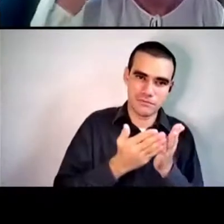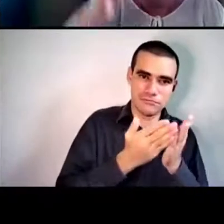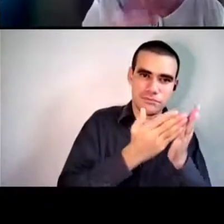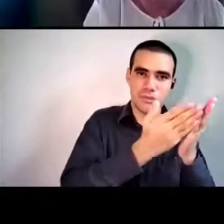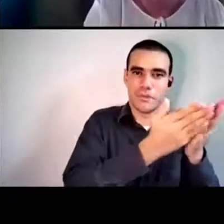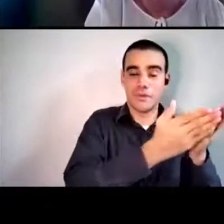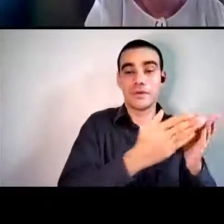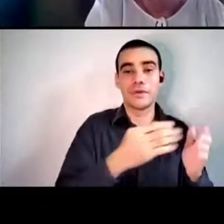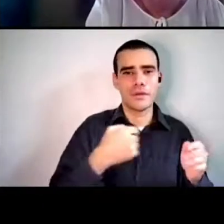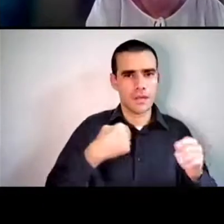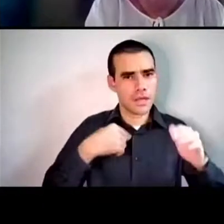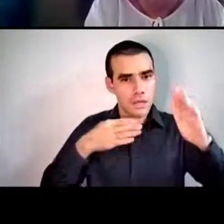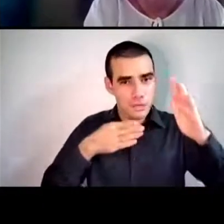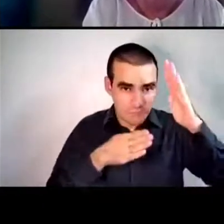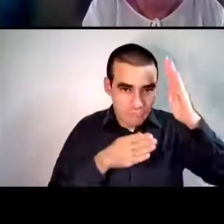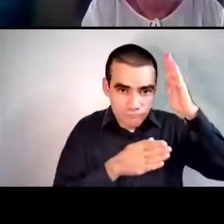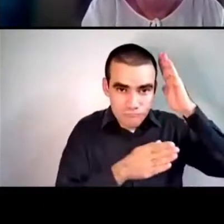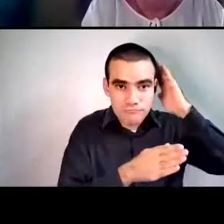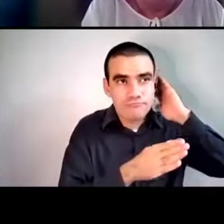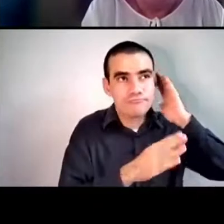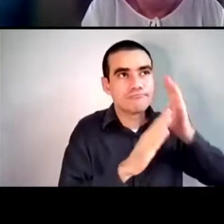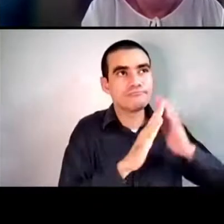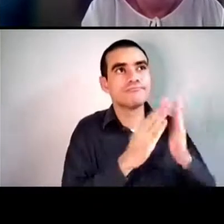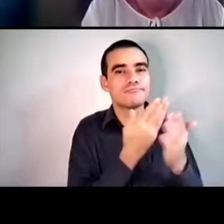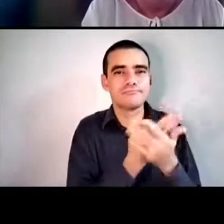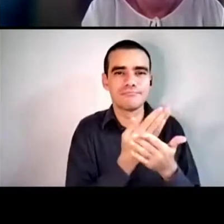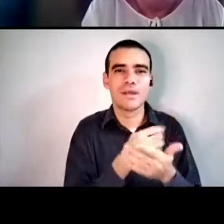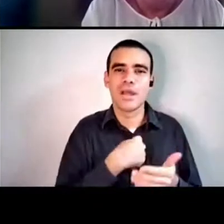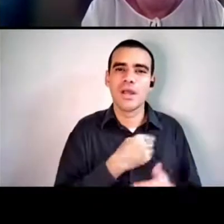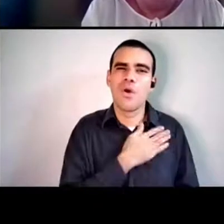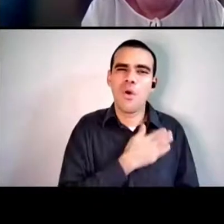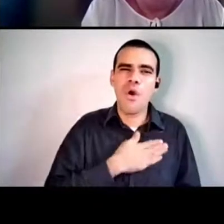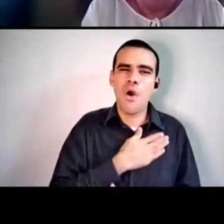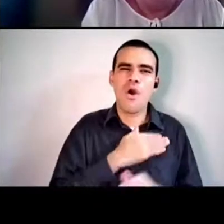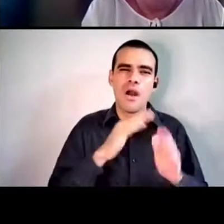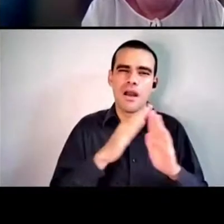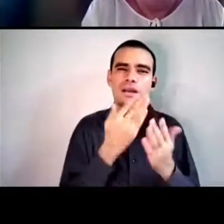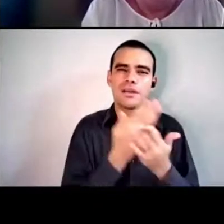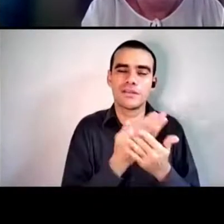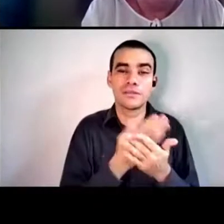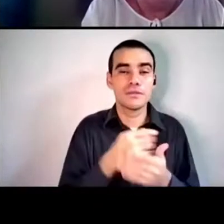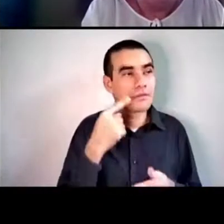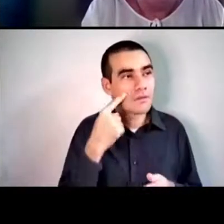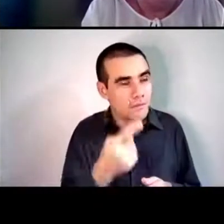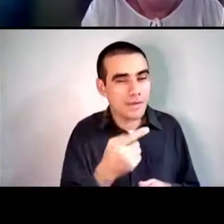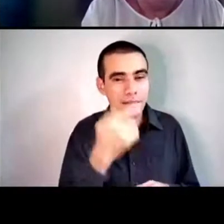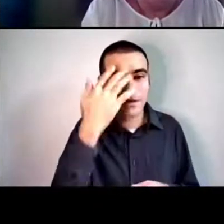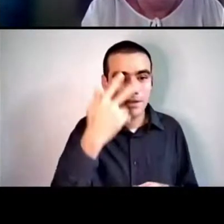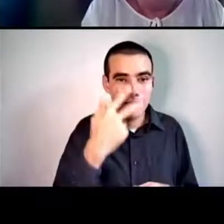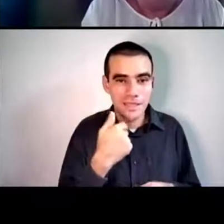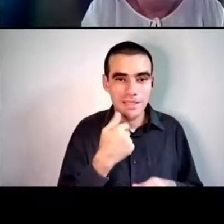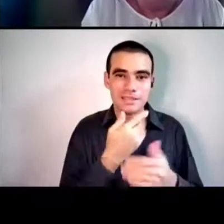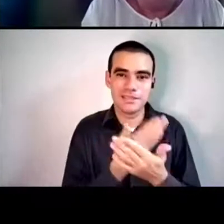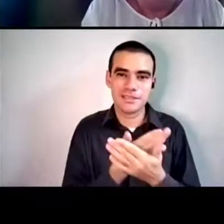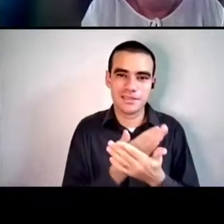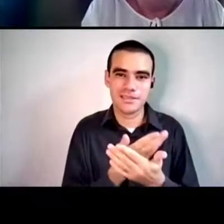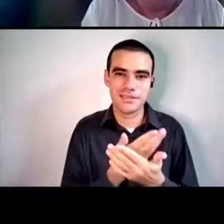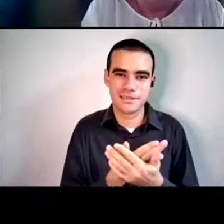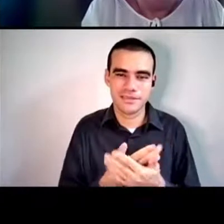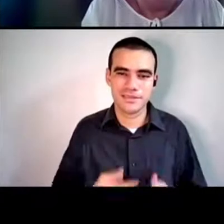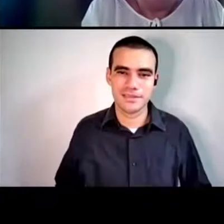I got in the school. Every time I visit some place, I like to go to the schools. And there were children